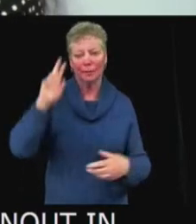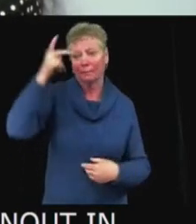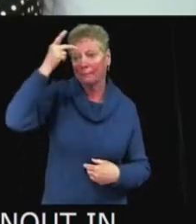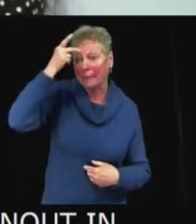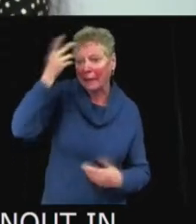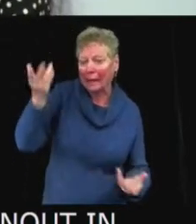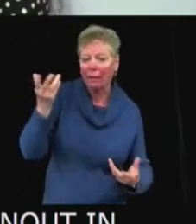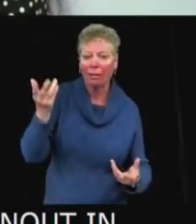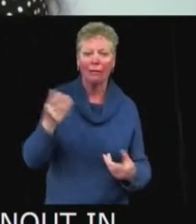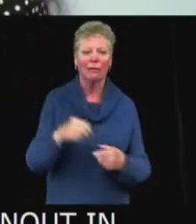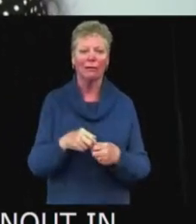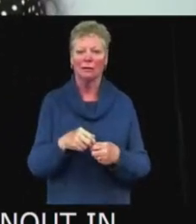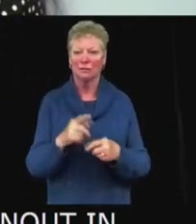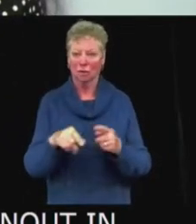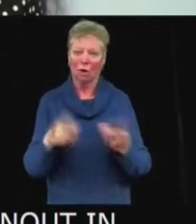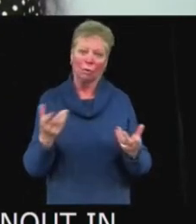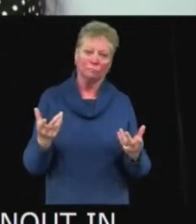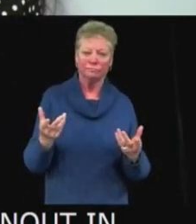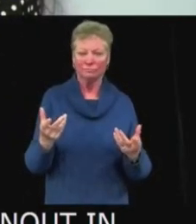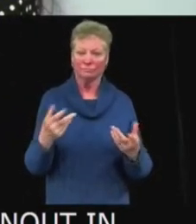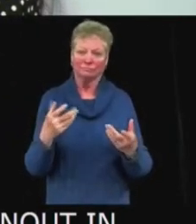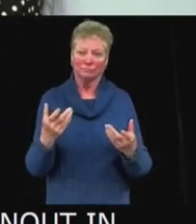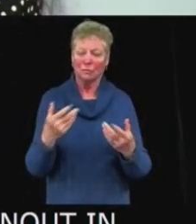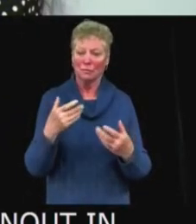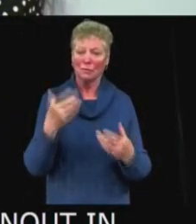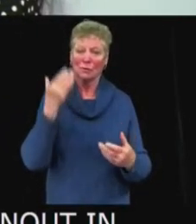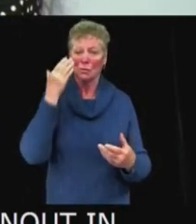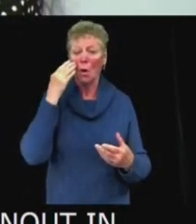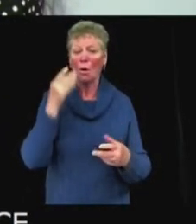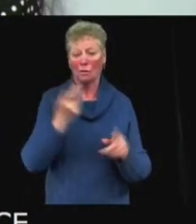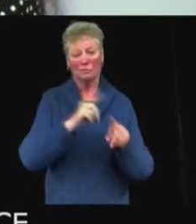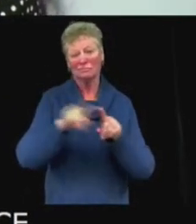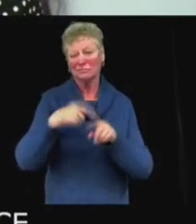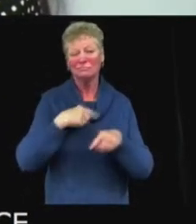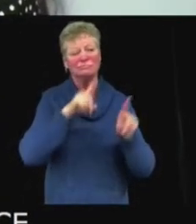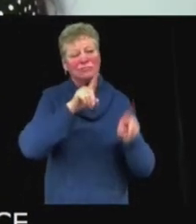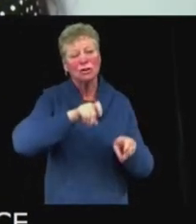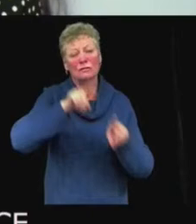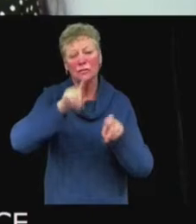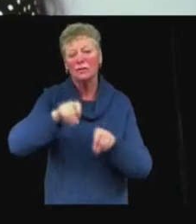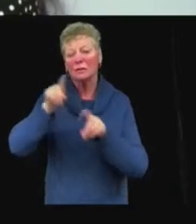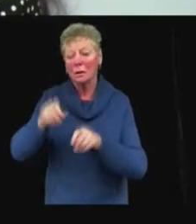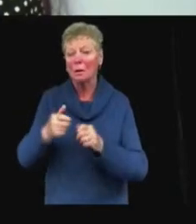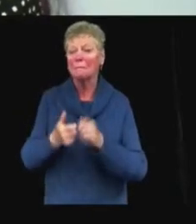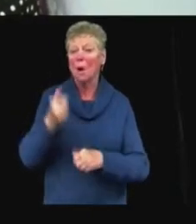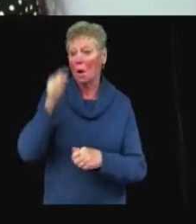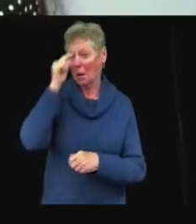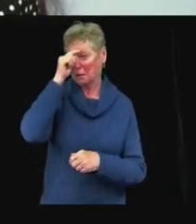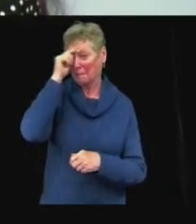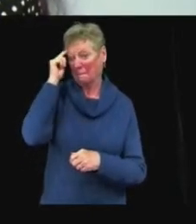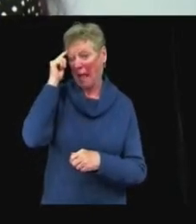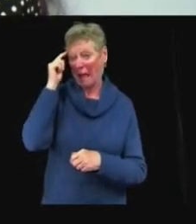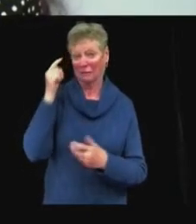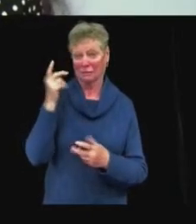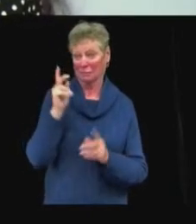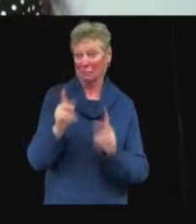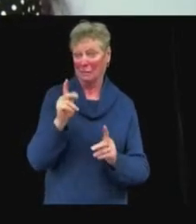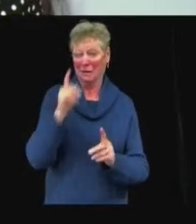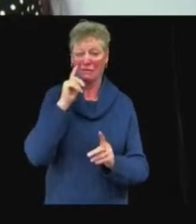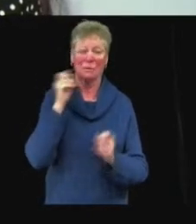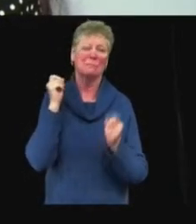different desires, so we shouldn't generalize, but we do know from multiple surveys that overall Black people consistently for decades